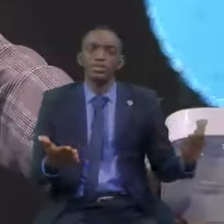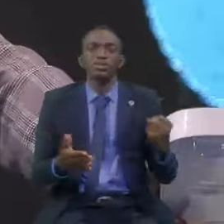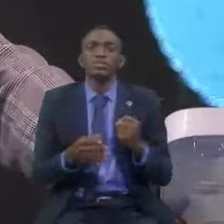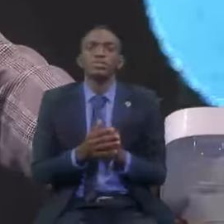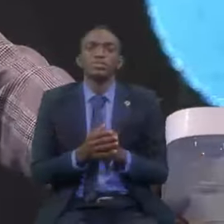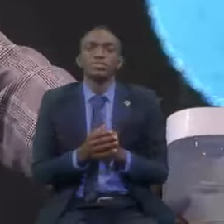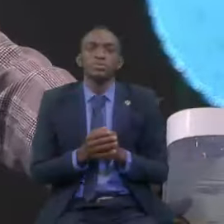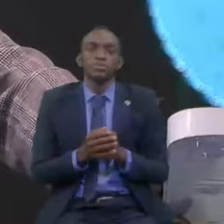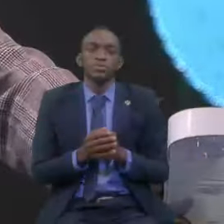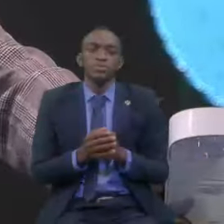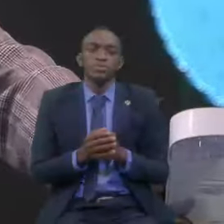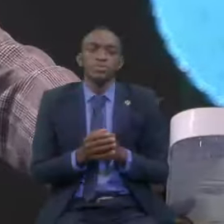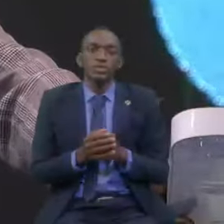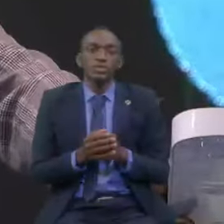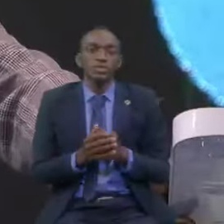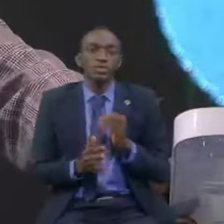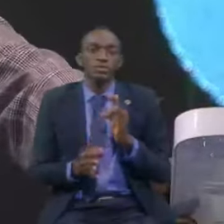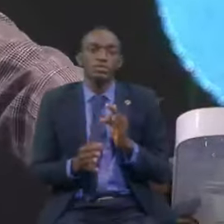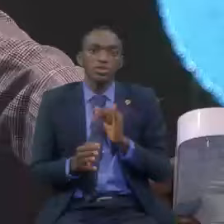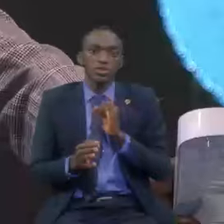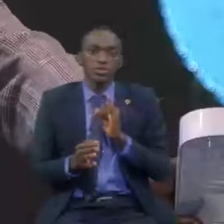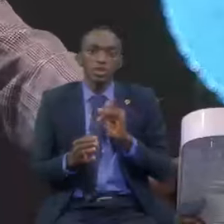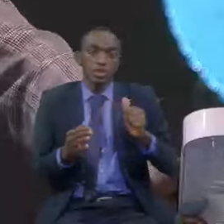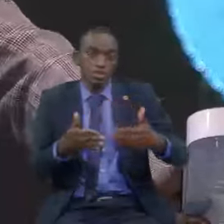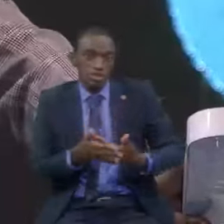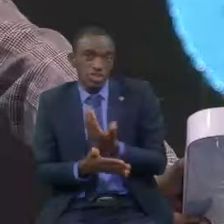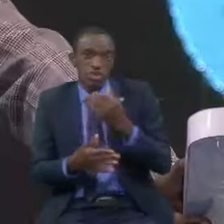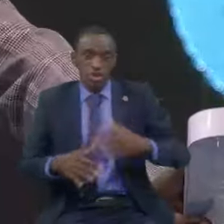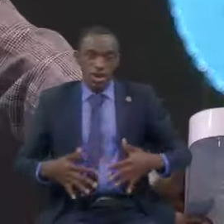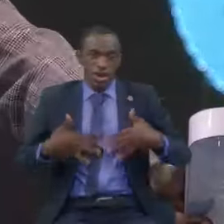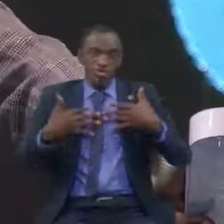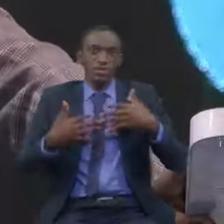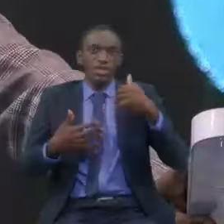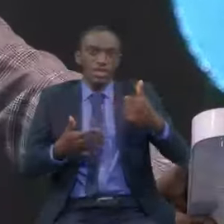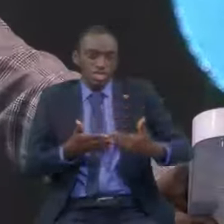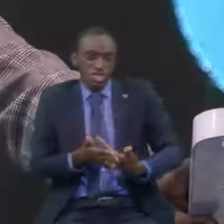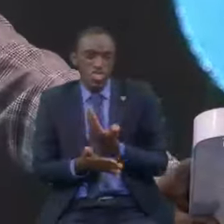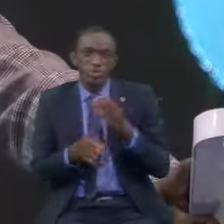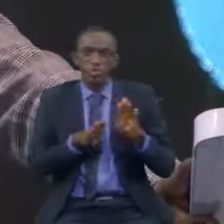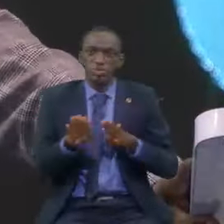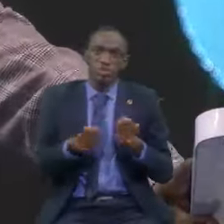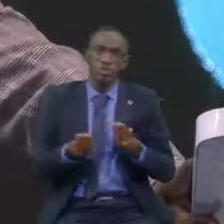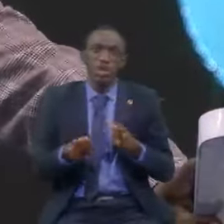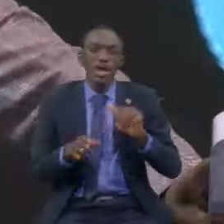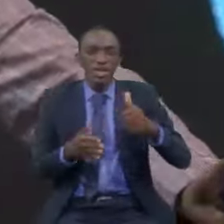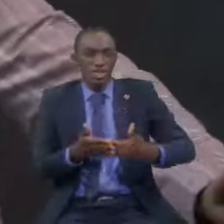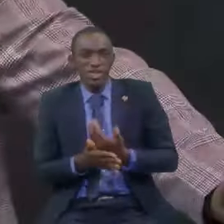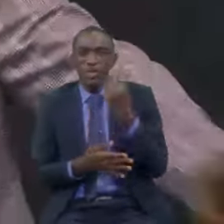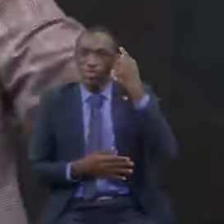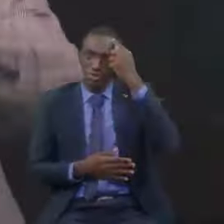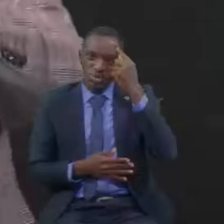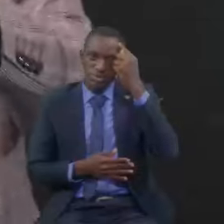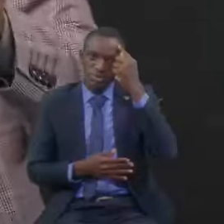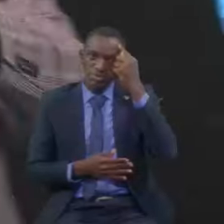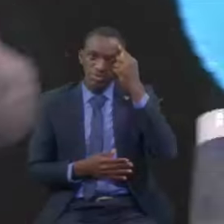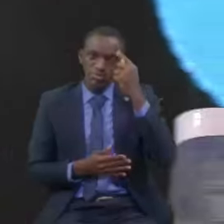new creature, a new life, a new disposition, a new thought, a new